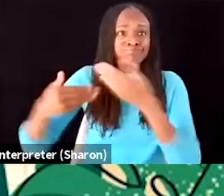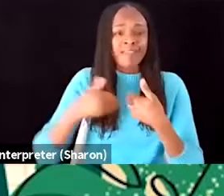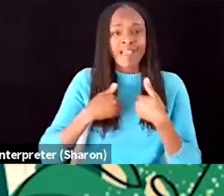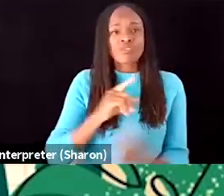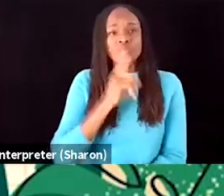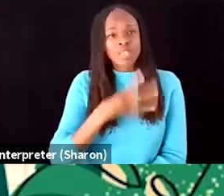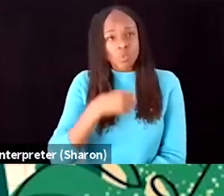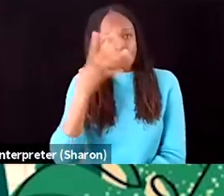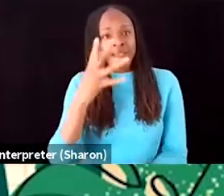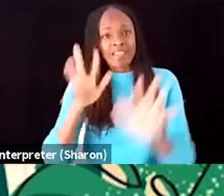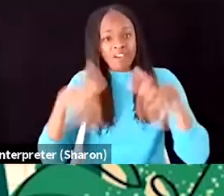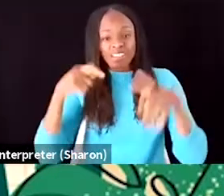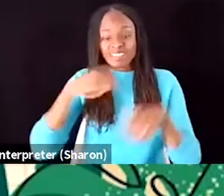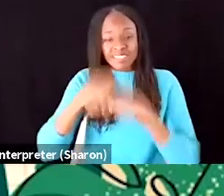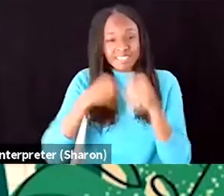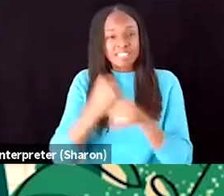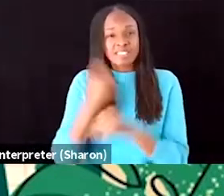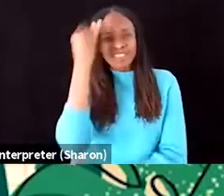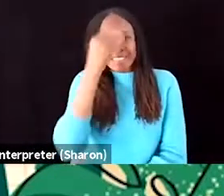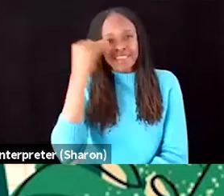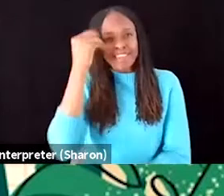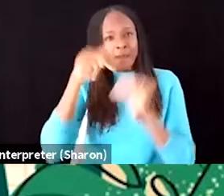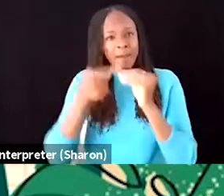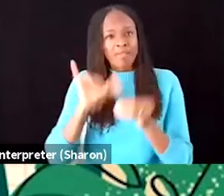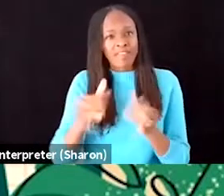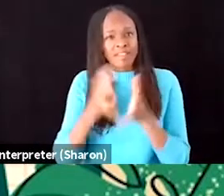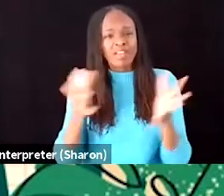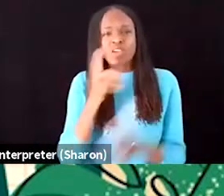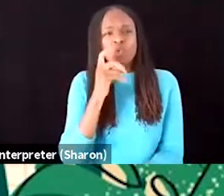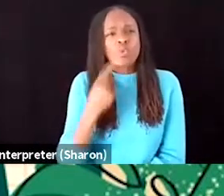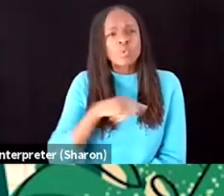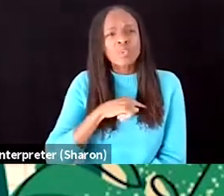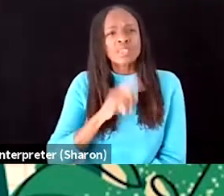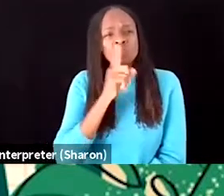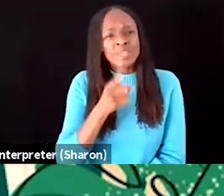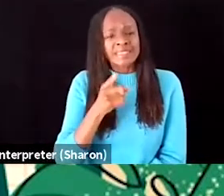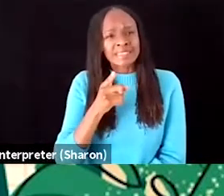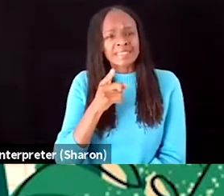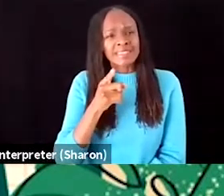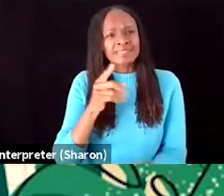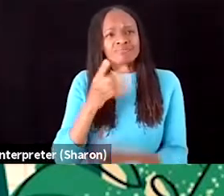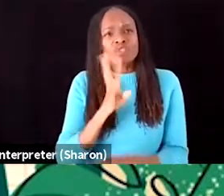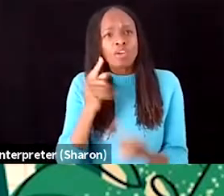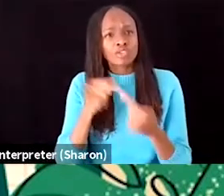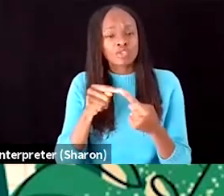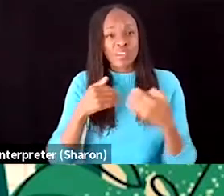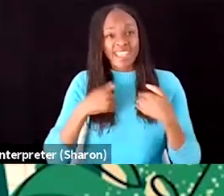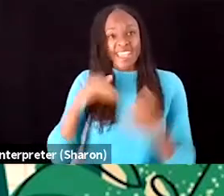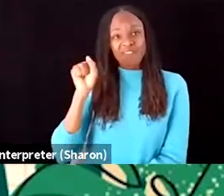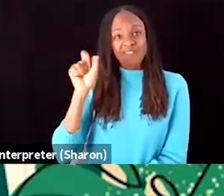of thinking about that, I think, across the organization of who are we really talking to? There's stations that really don't even